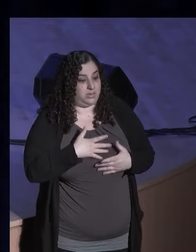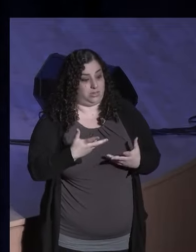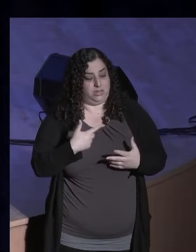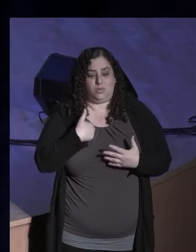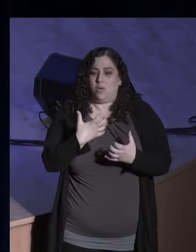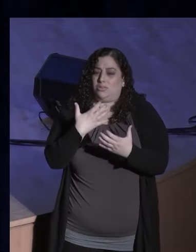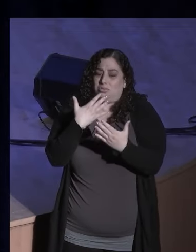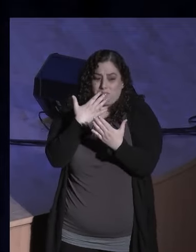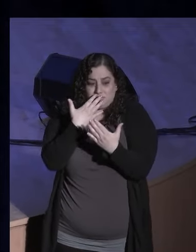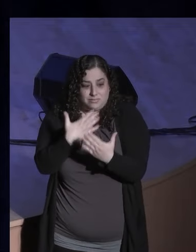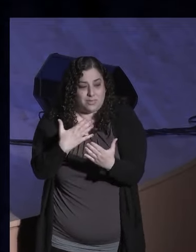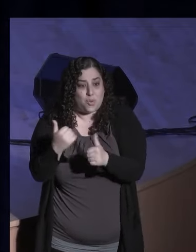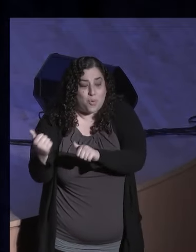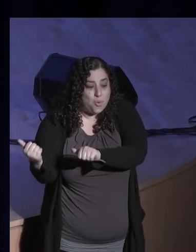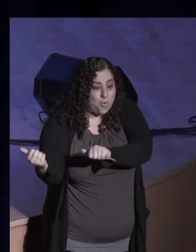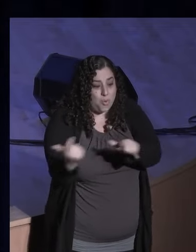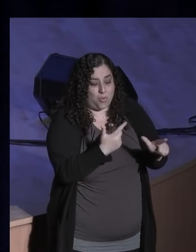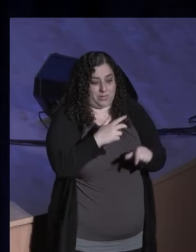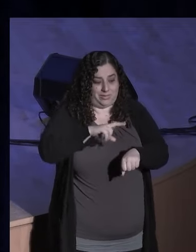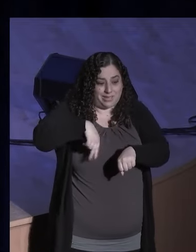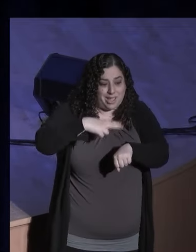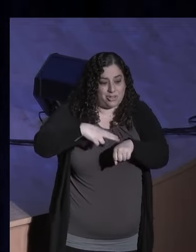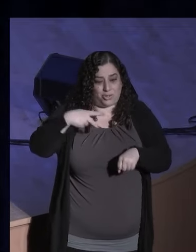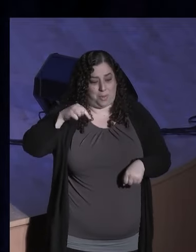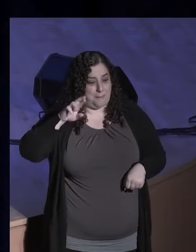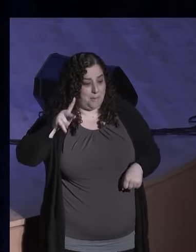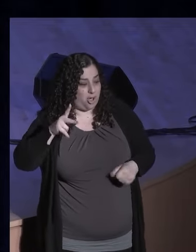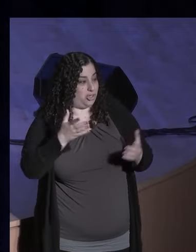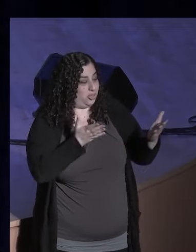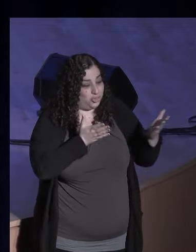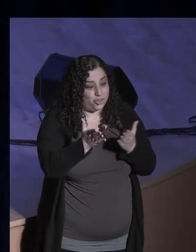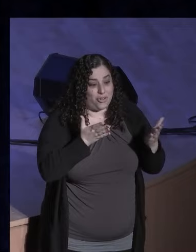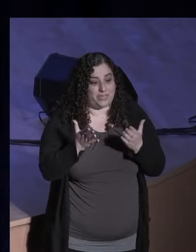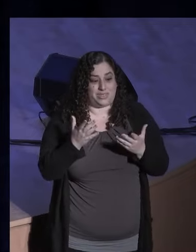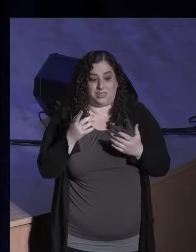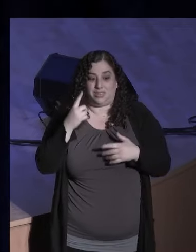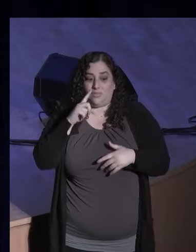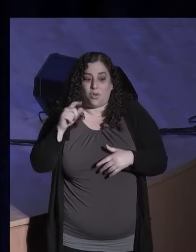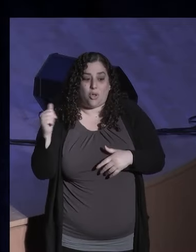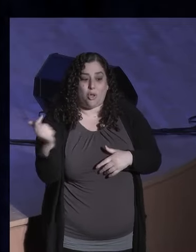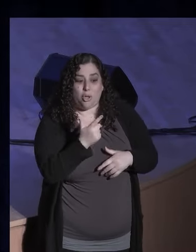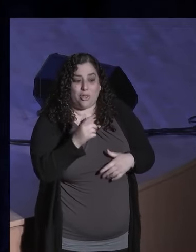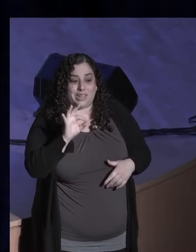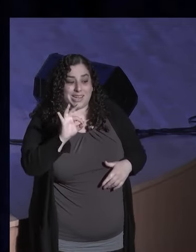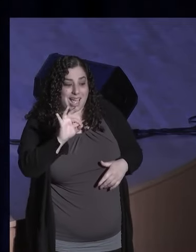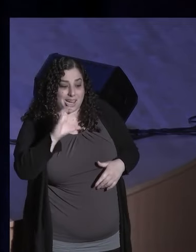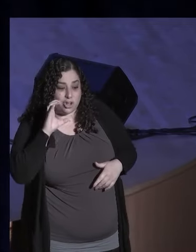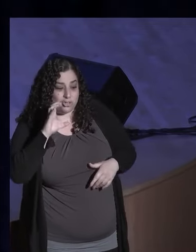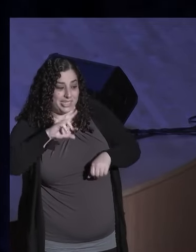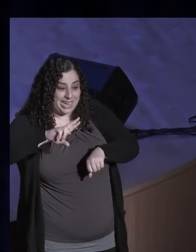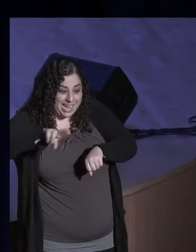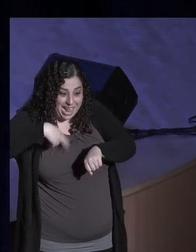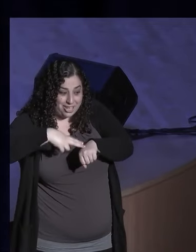parks, monuments, and places that we steward. Steward these places to tell a story. Yes, to